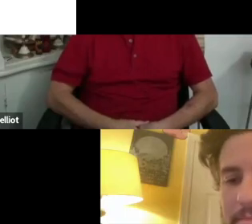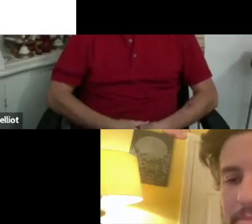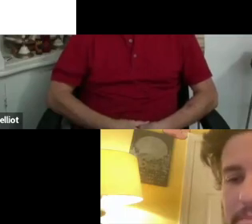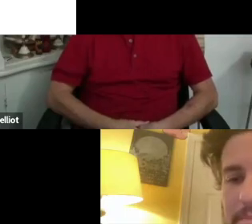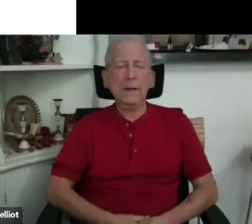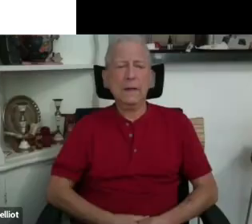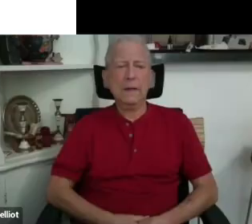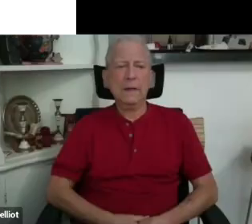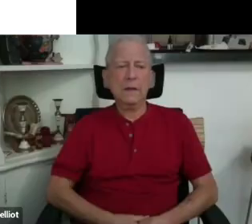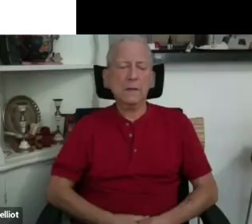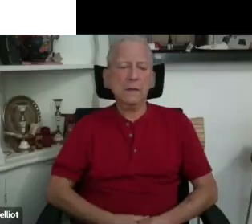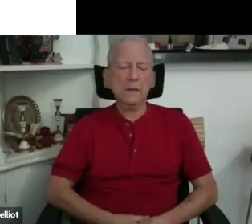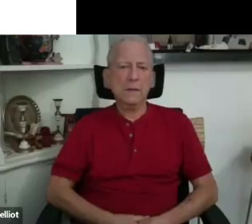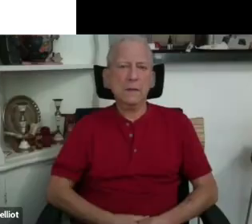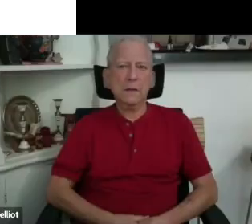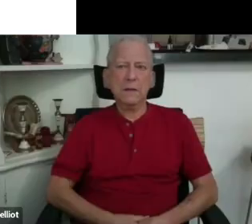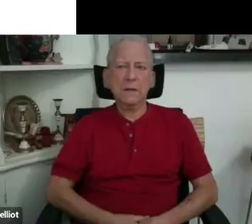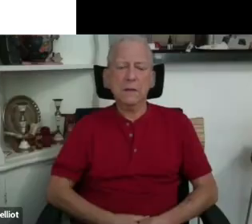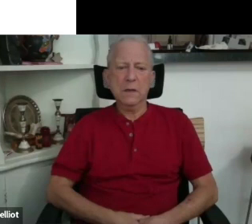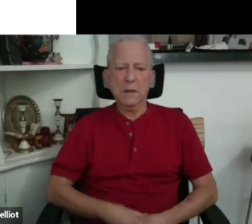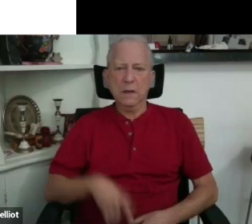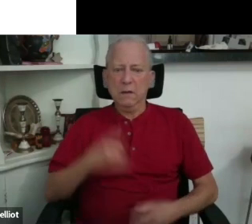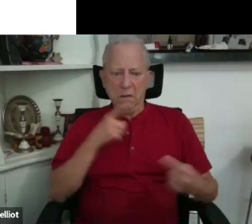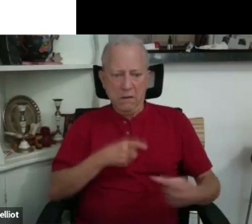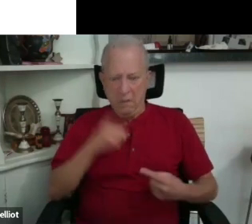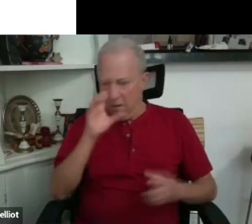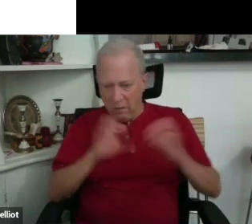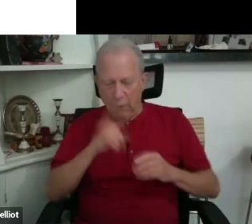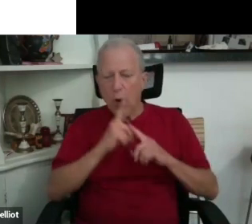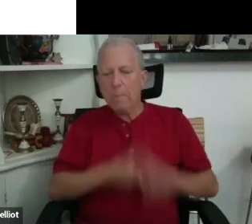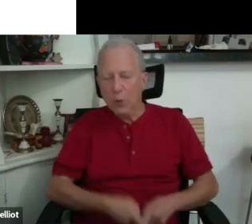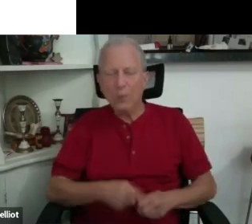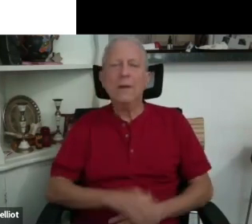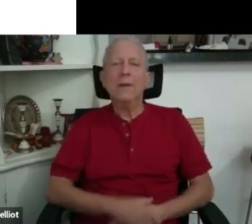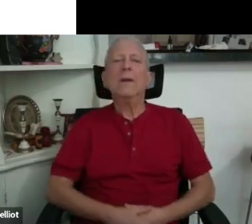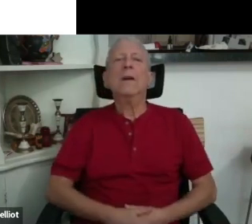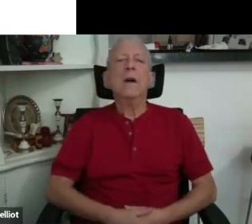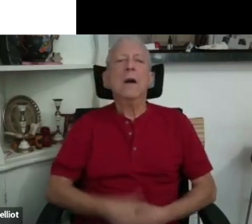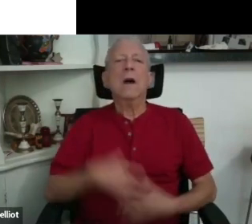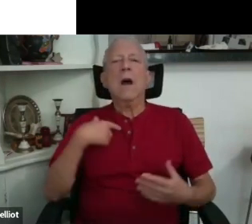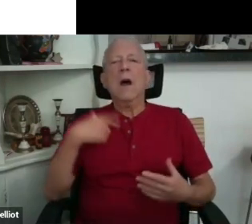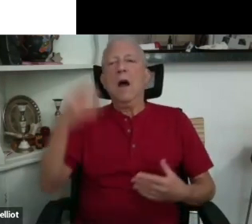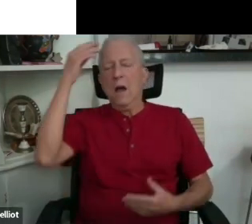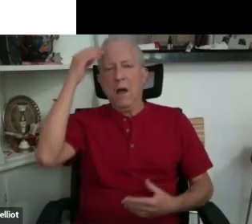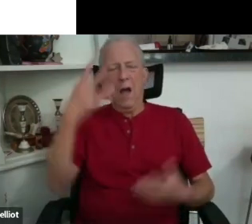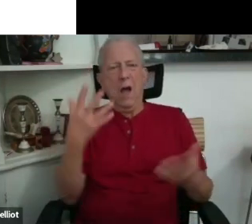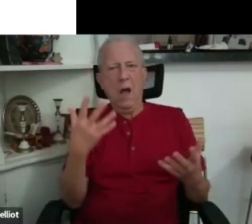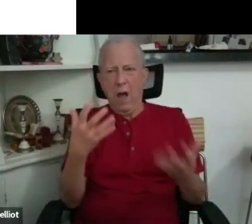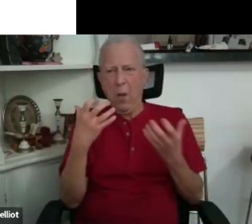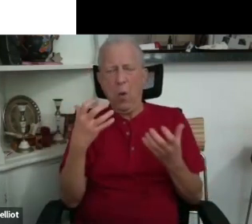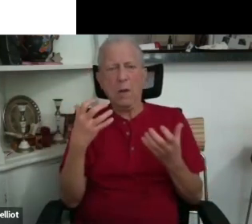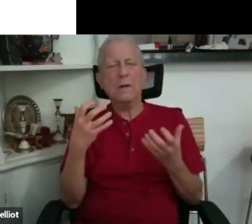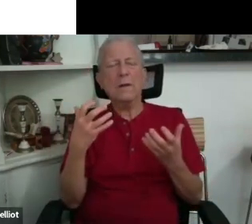Okay, thanks. Sorry, I was struggling to find the unmute button. I just wanted to, in a similar vein, kind of address